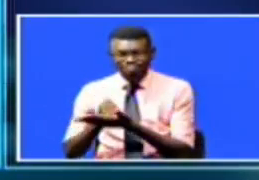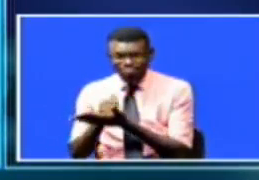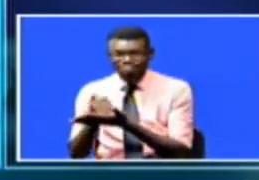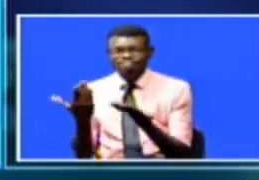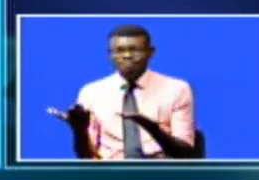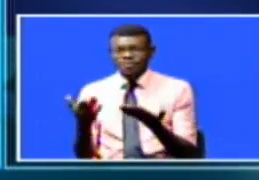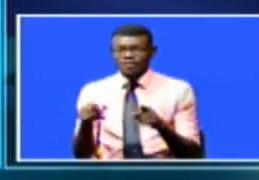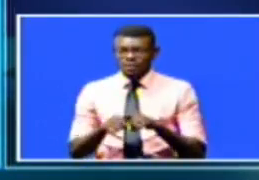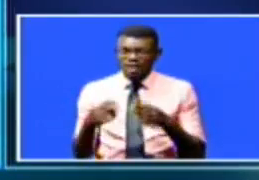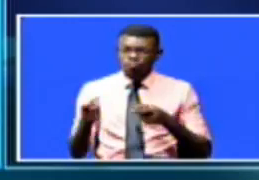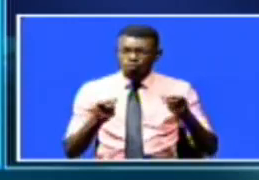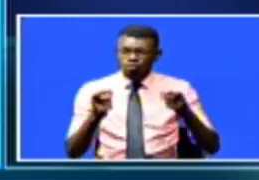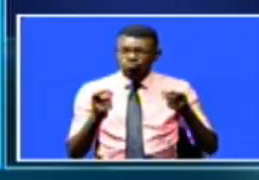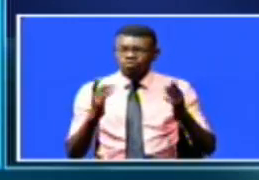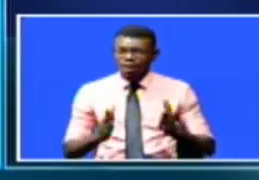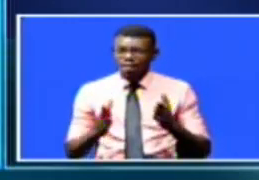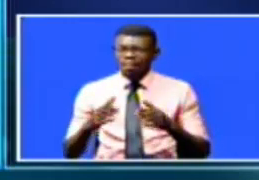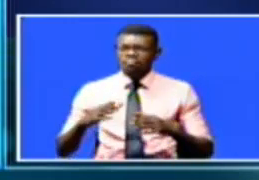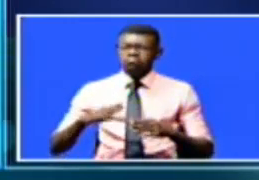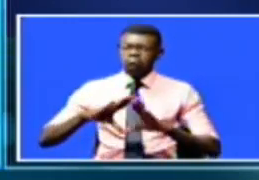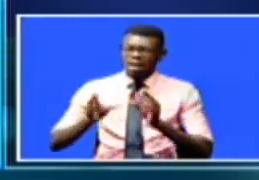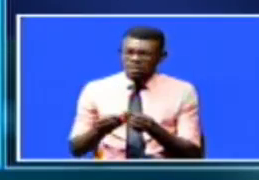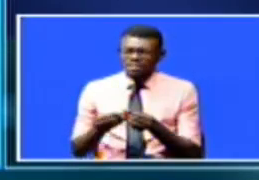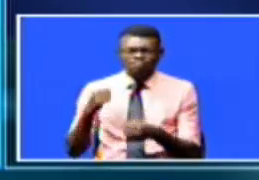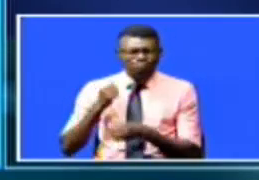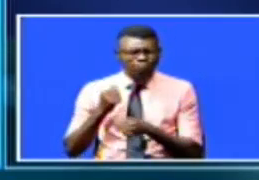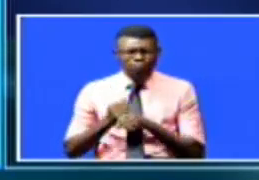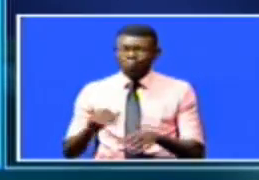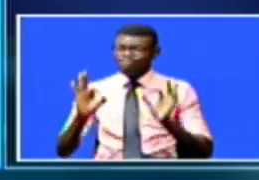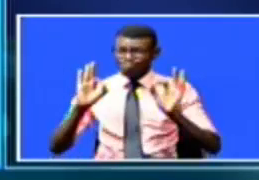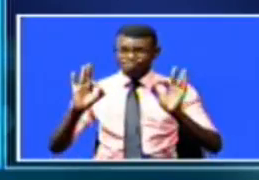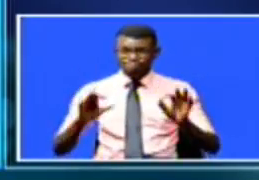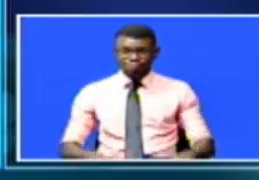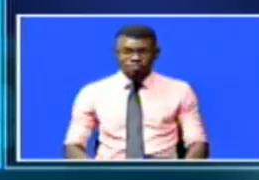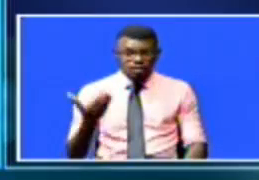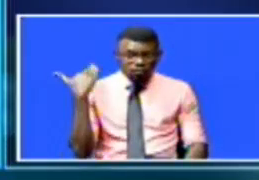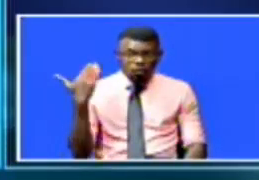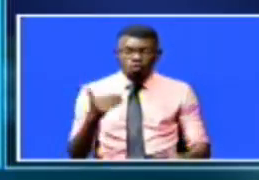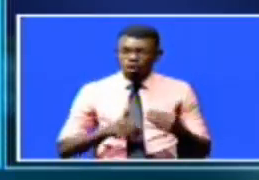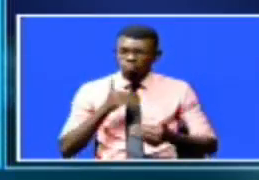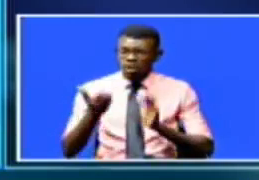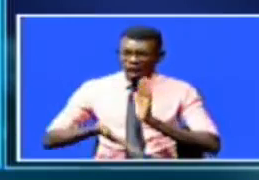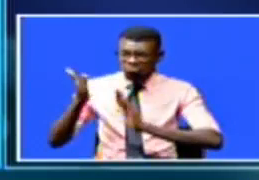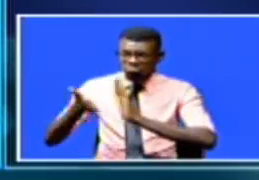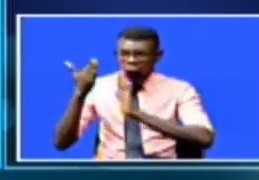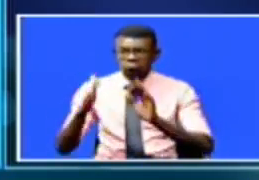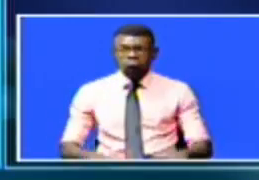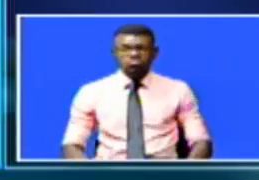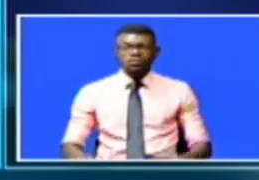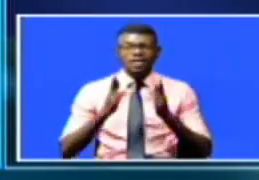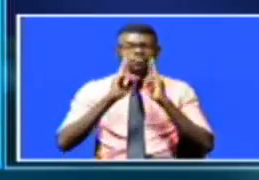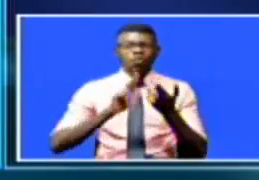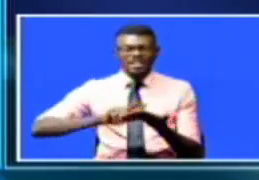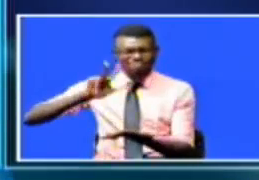Budget. We did a very, very good job. In fact, we were able to fast track the adoption of so many